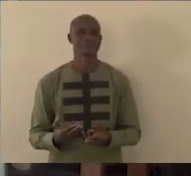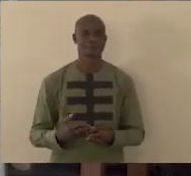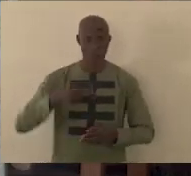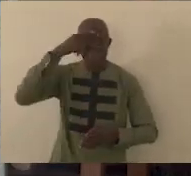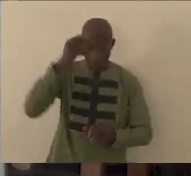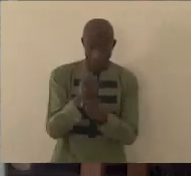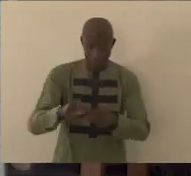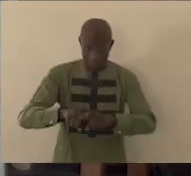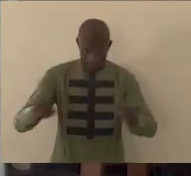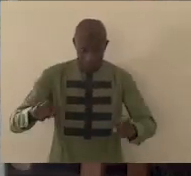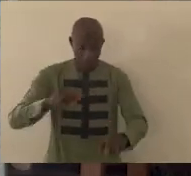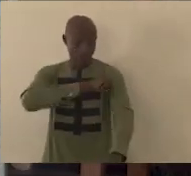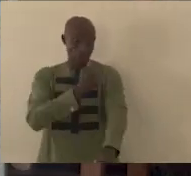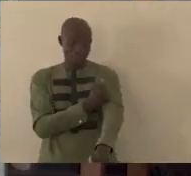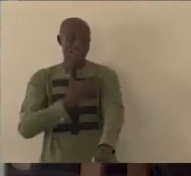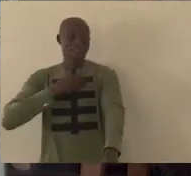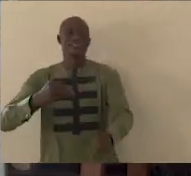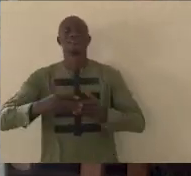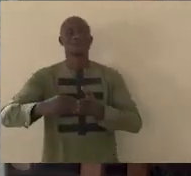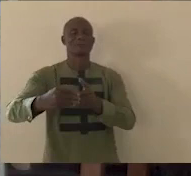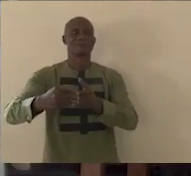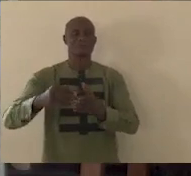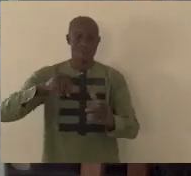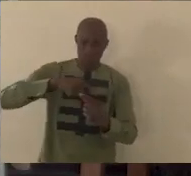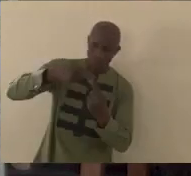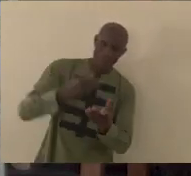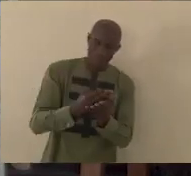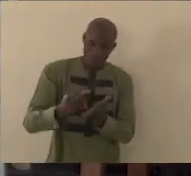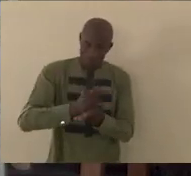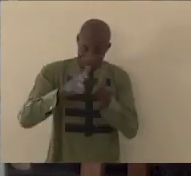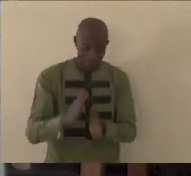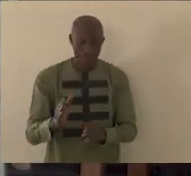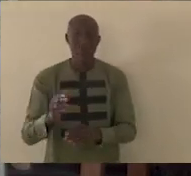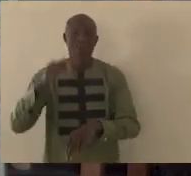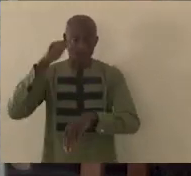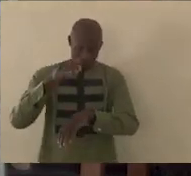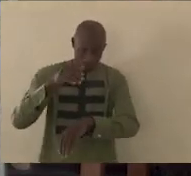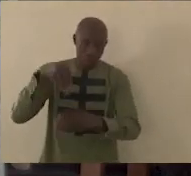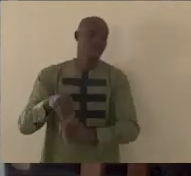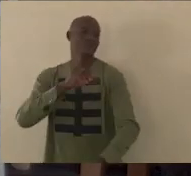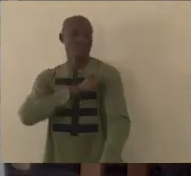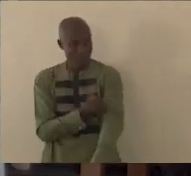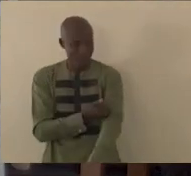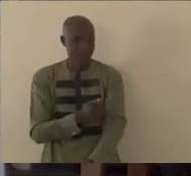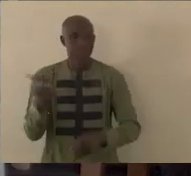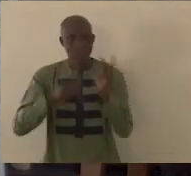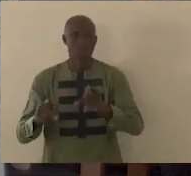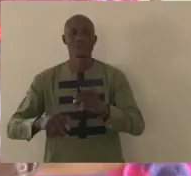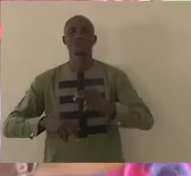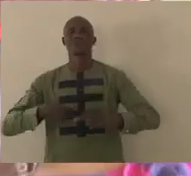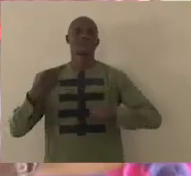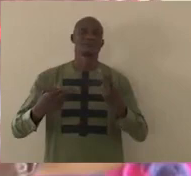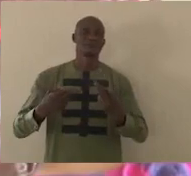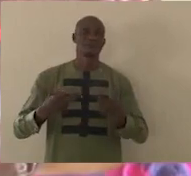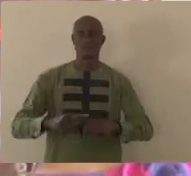Proverbs makes a distinction between authority and rule. Yes, yes, authority. When the righteous are in the authority, the people rejoice. Yes, sir. Then? When